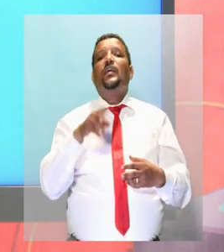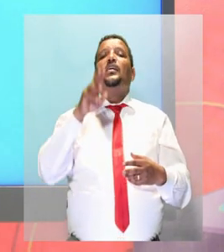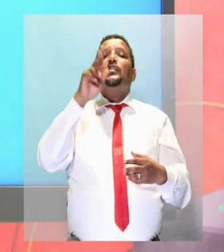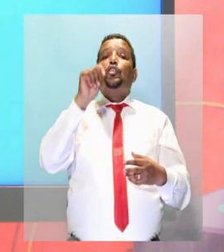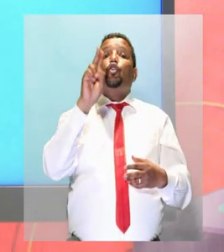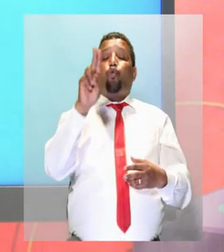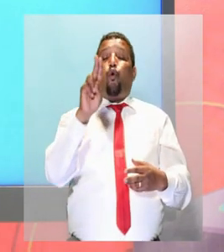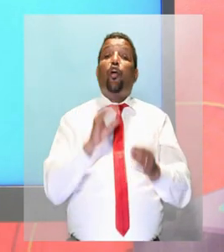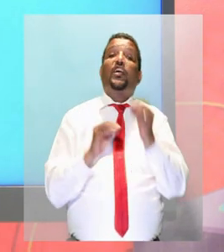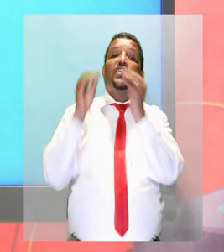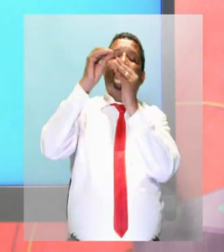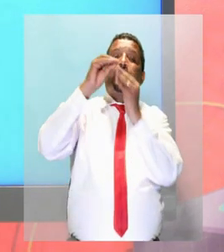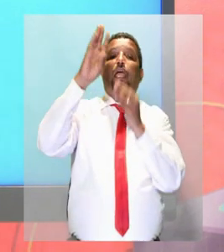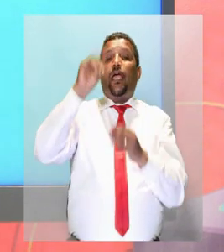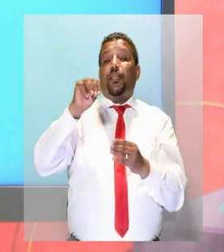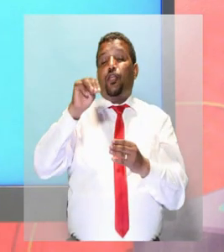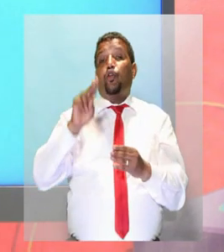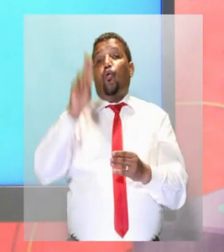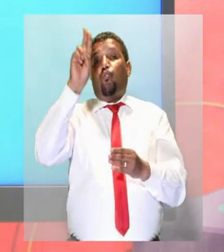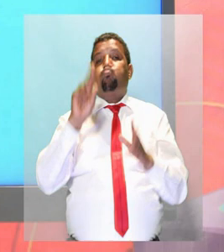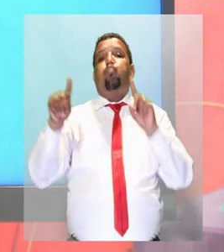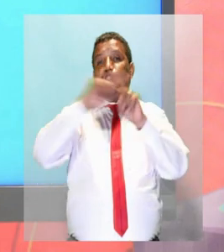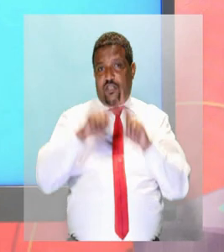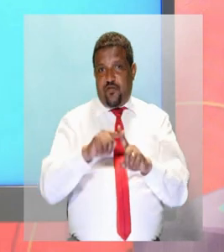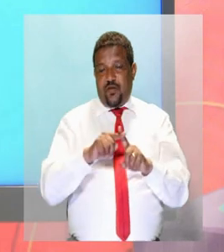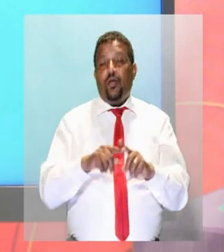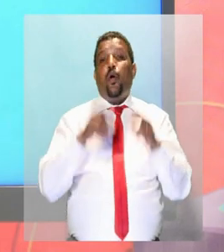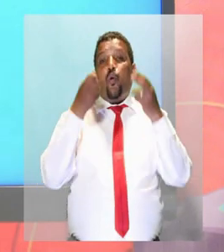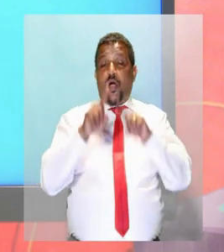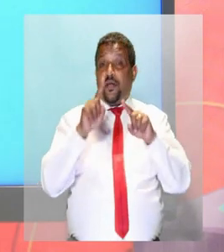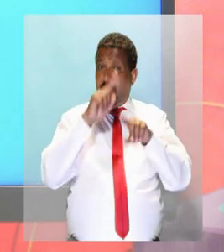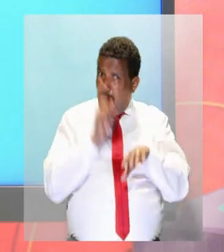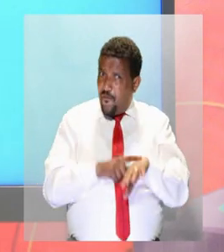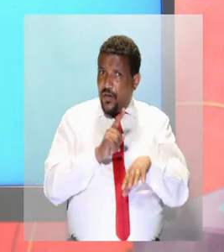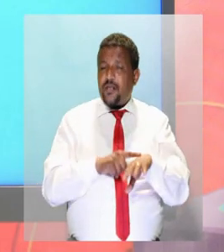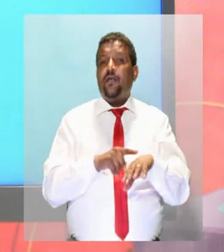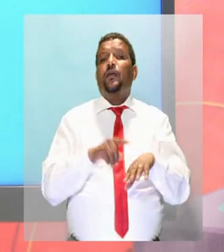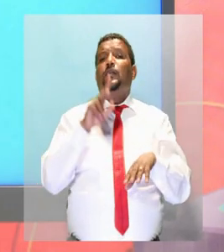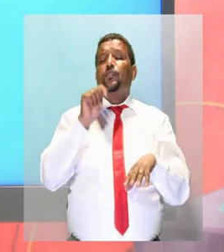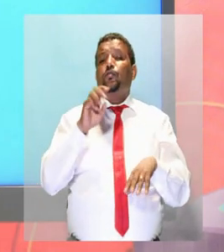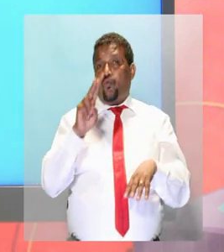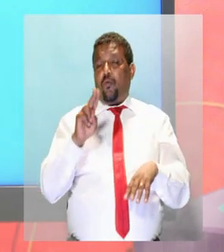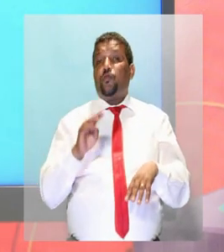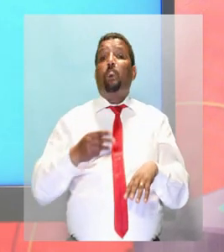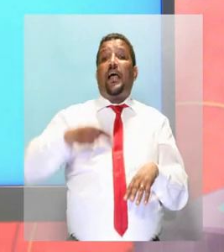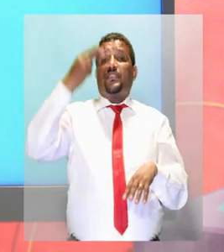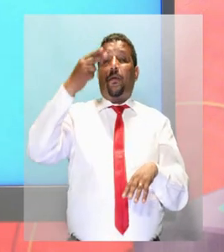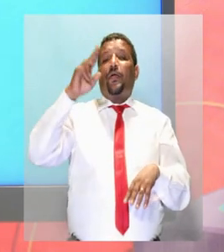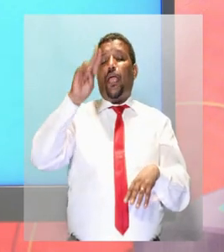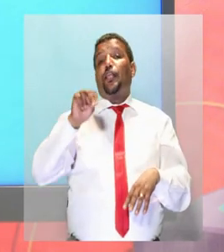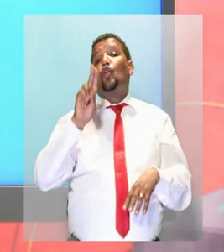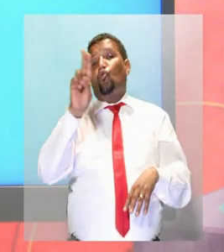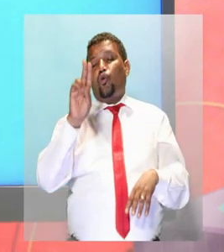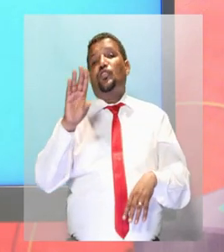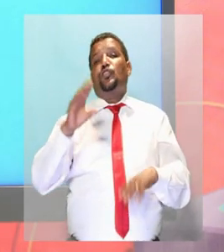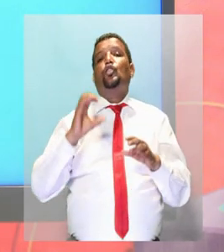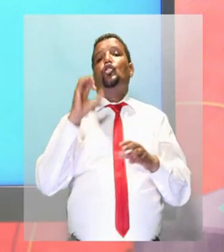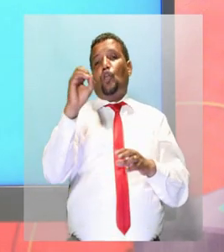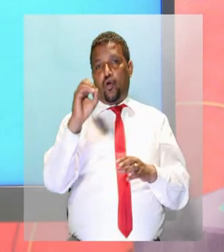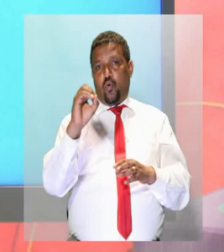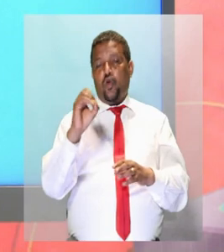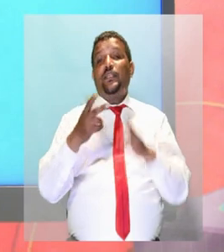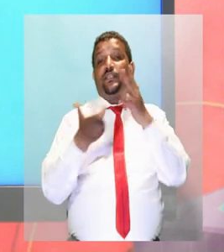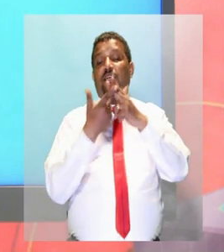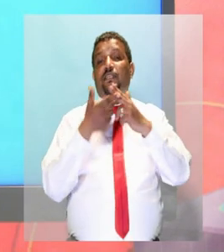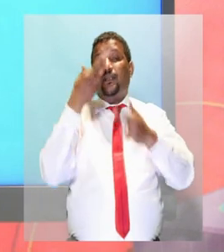is positive. Second, whenever TU reaches at its maximum, mu is zero. And the third